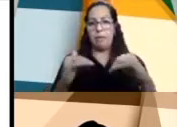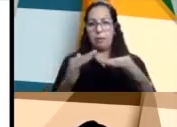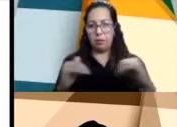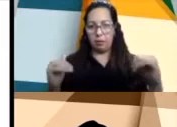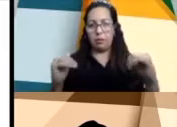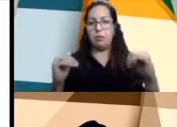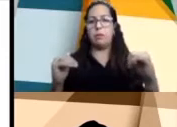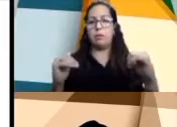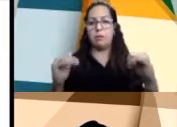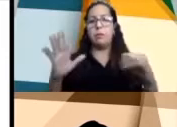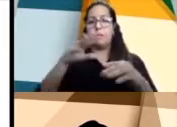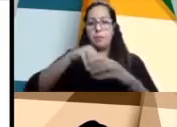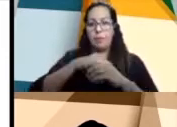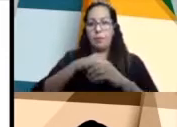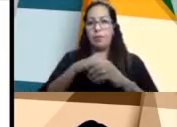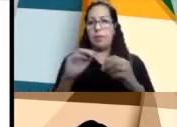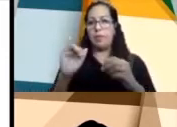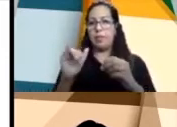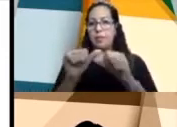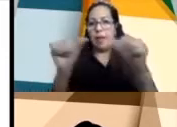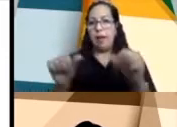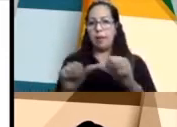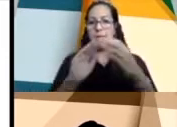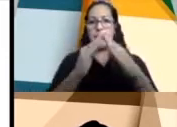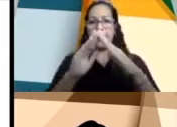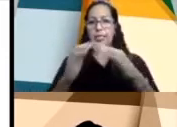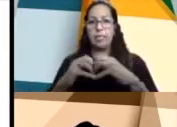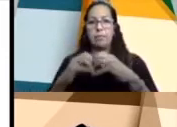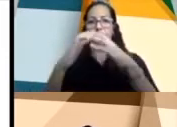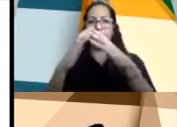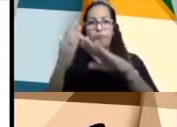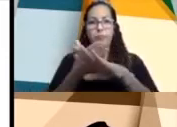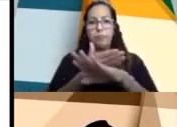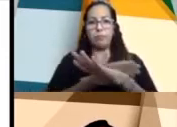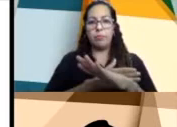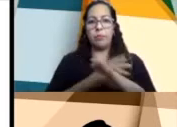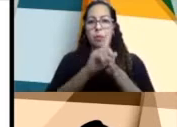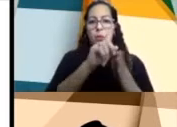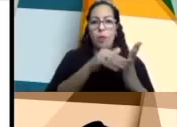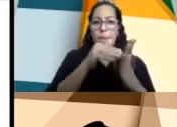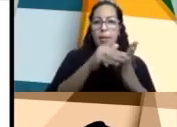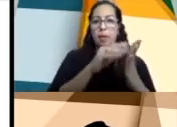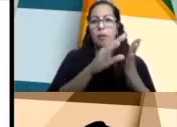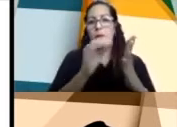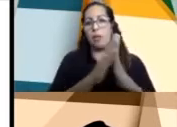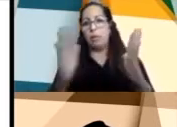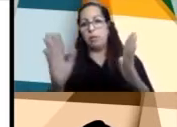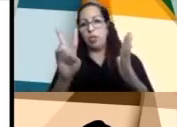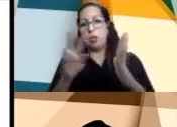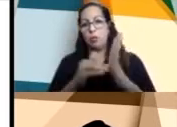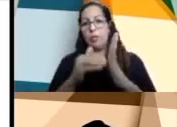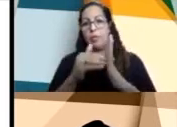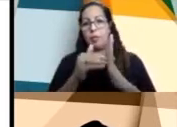within this scenario of city revitalization, projects between 1 million and 2 million in cost. Level